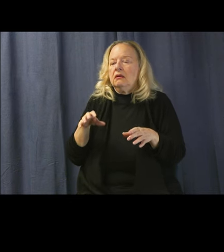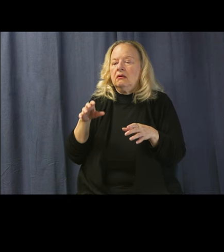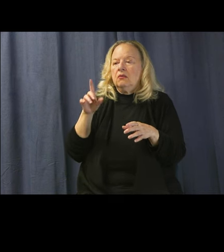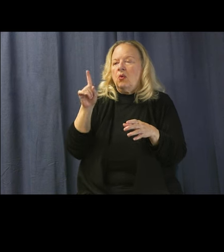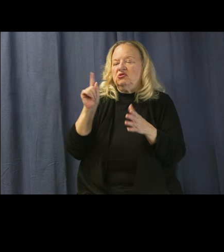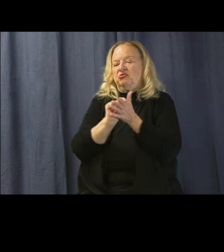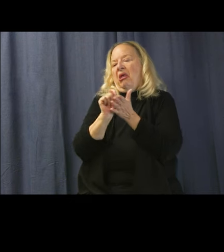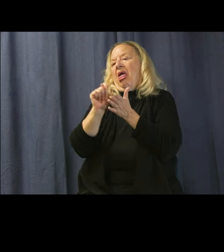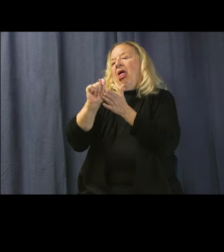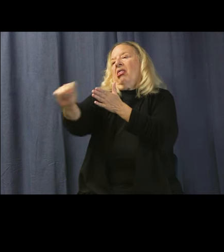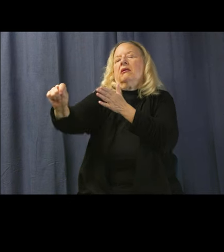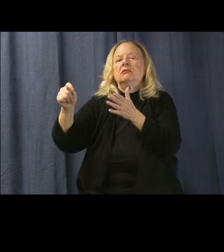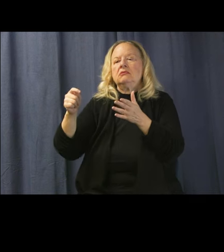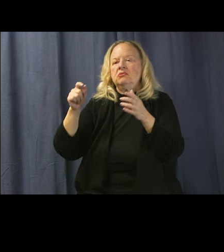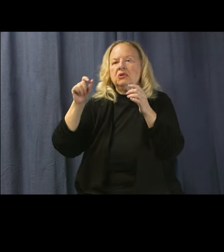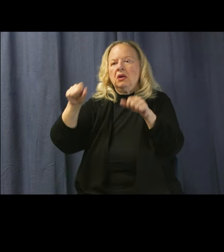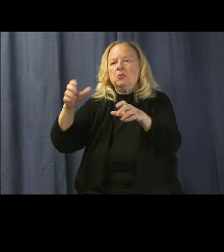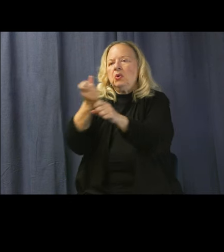1 in 500 trillion?